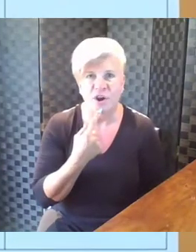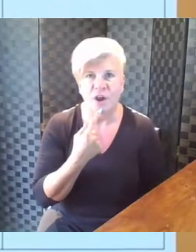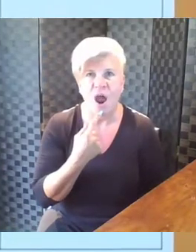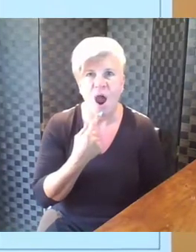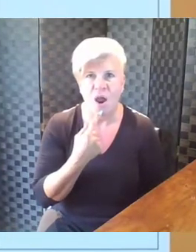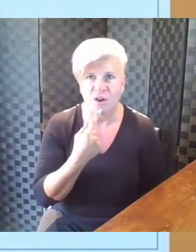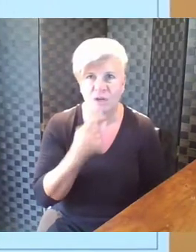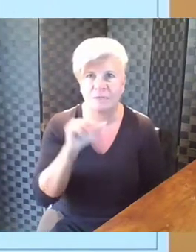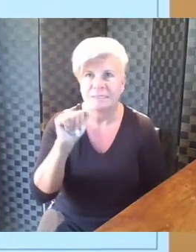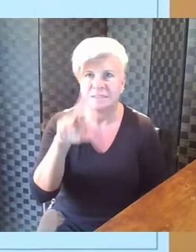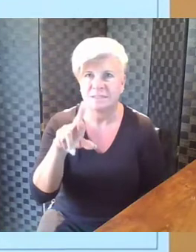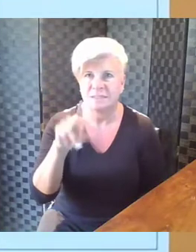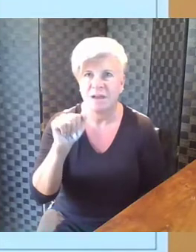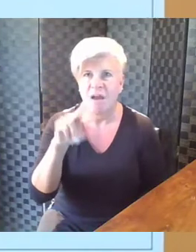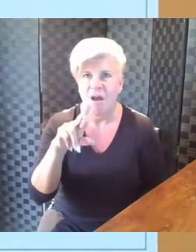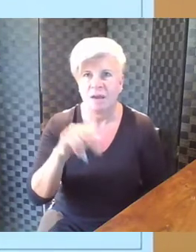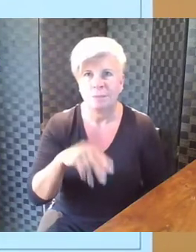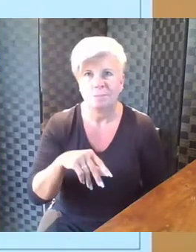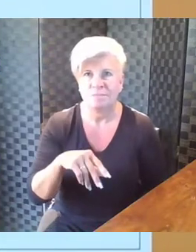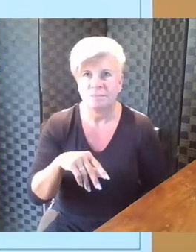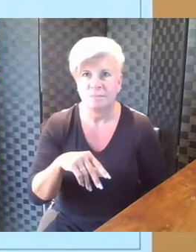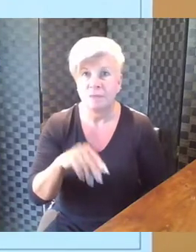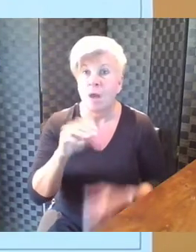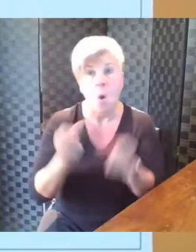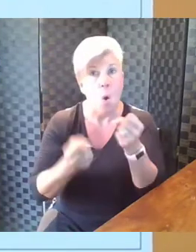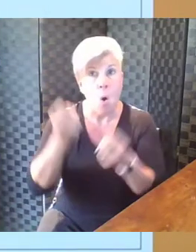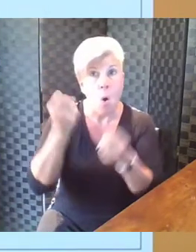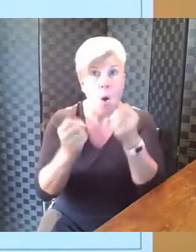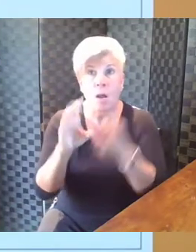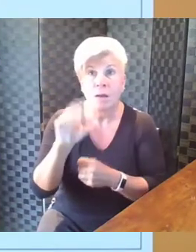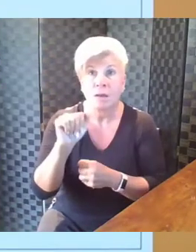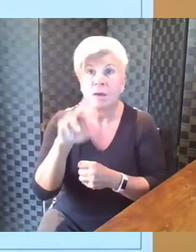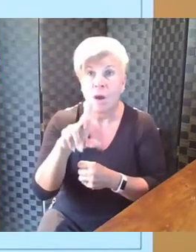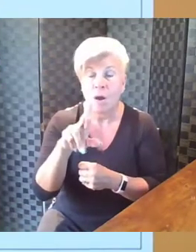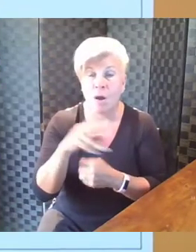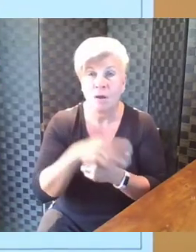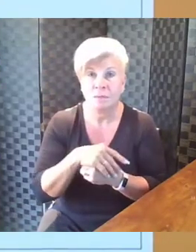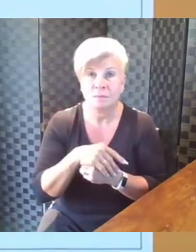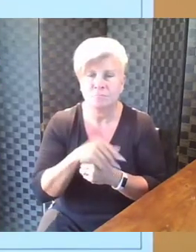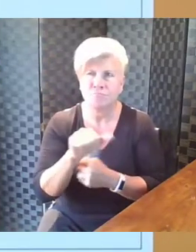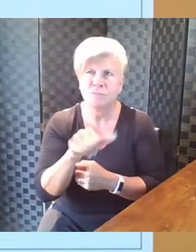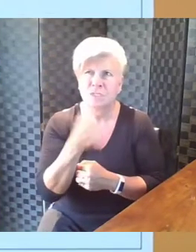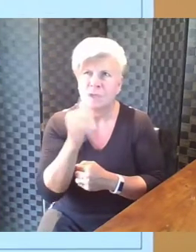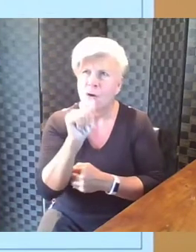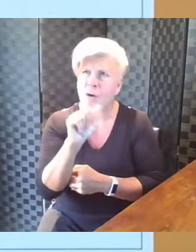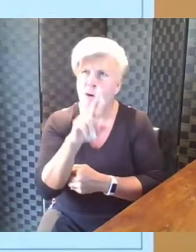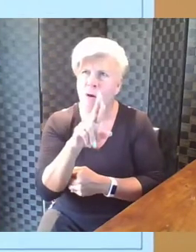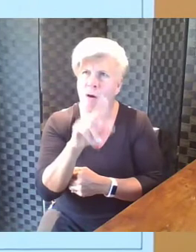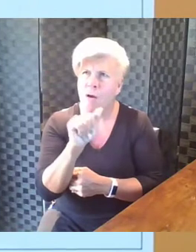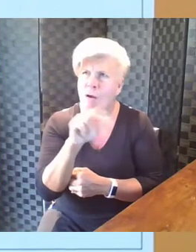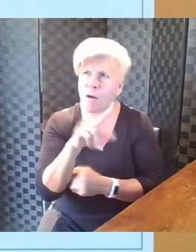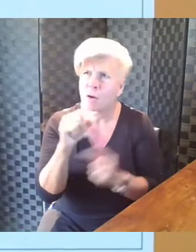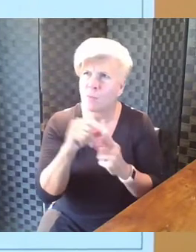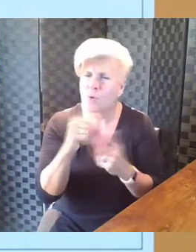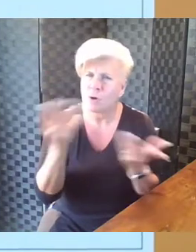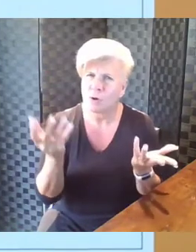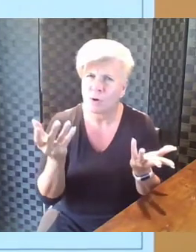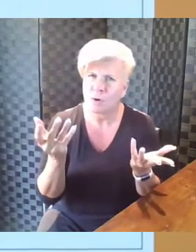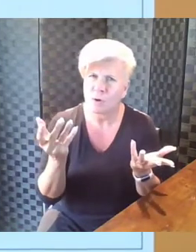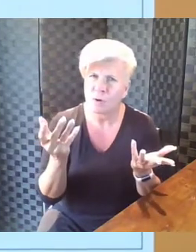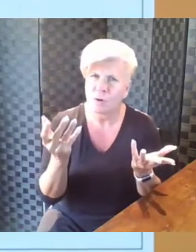get you started. Dig, rig, jig. Let's keep going. A-R.